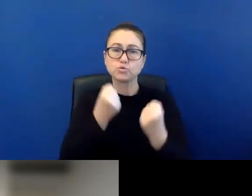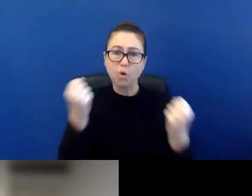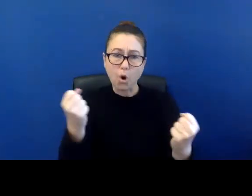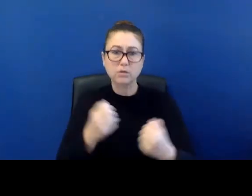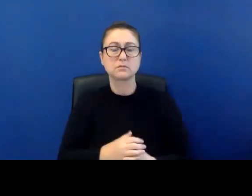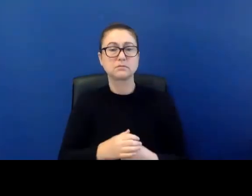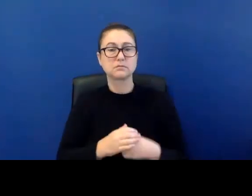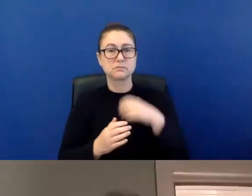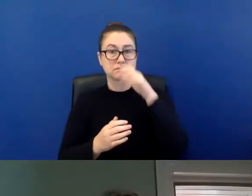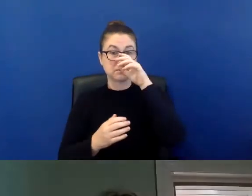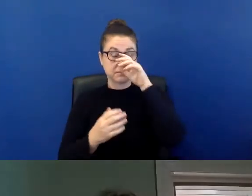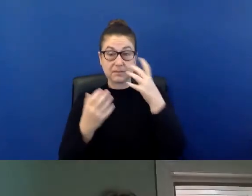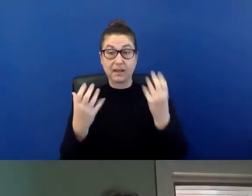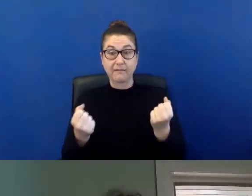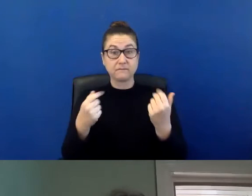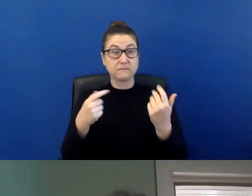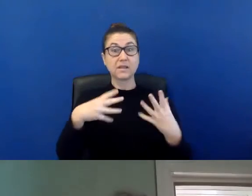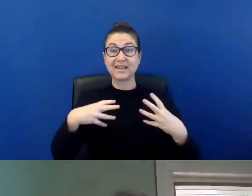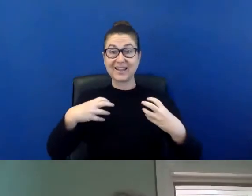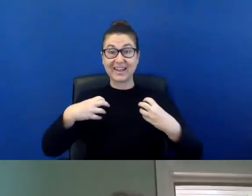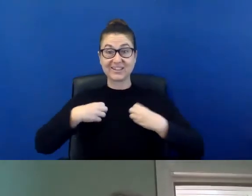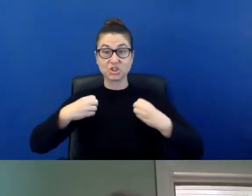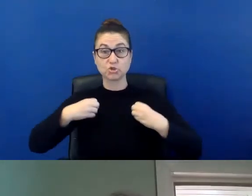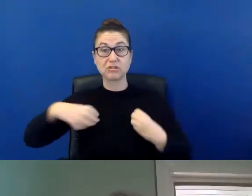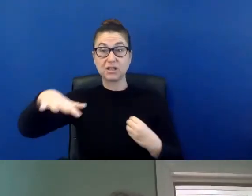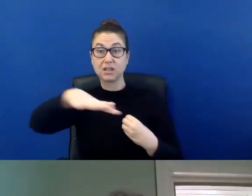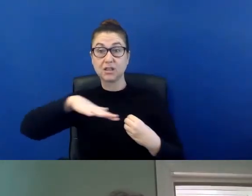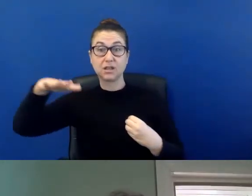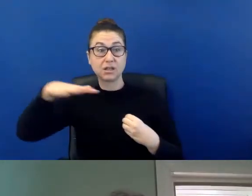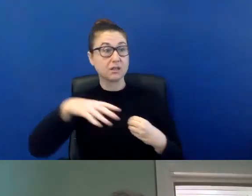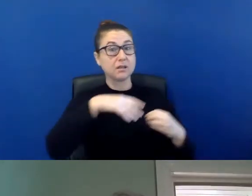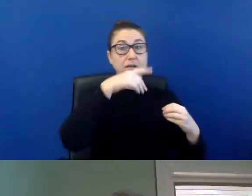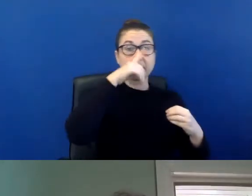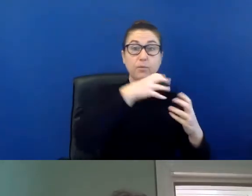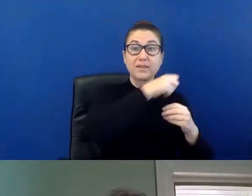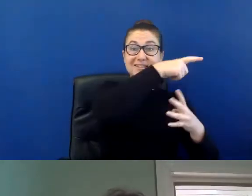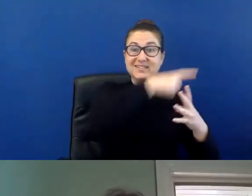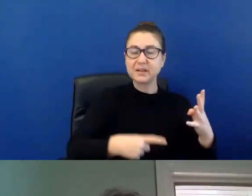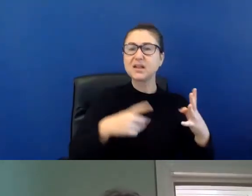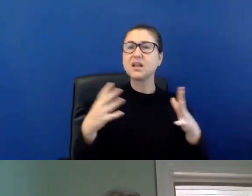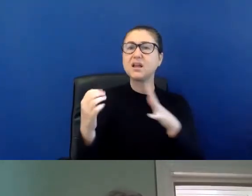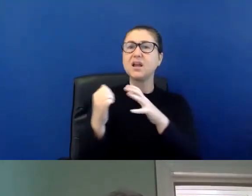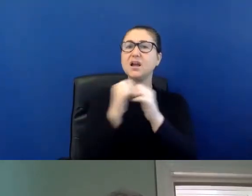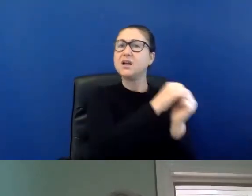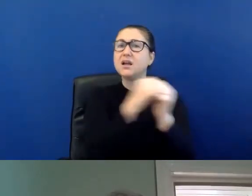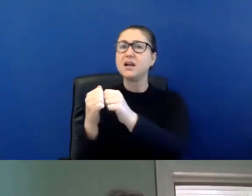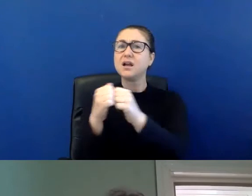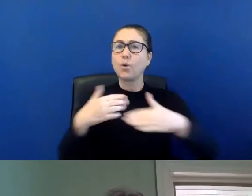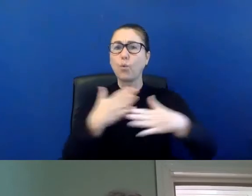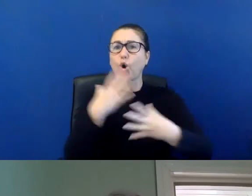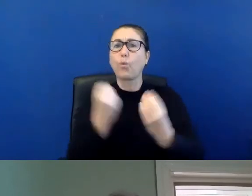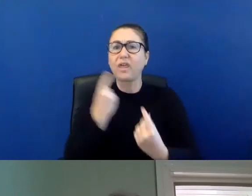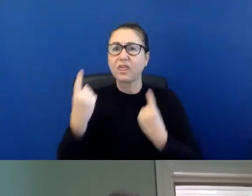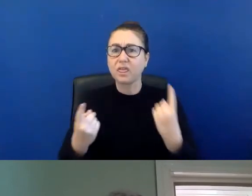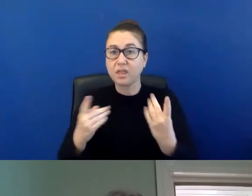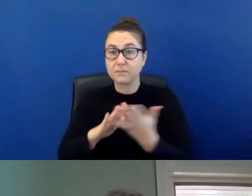where industry works with people with disability in an informed manner to